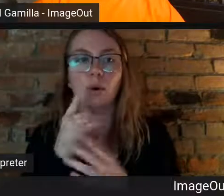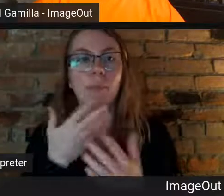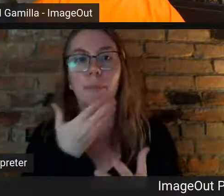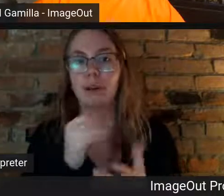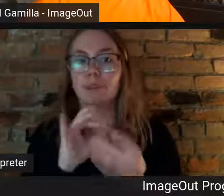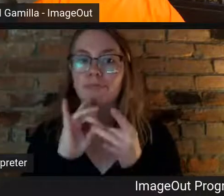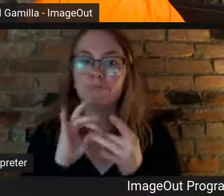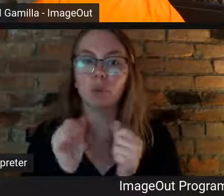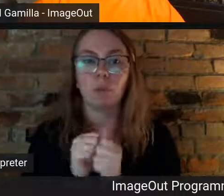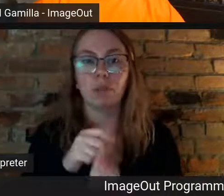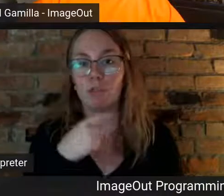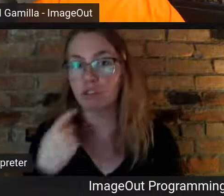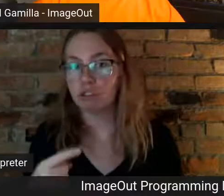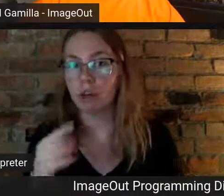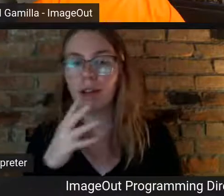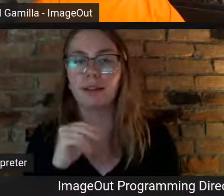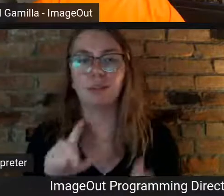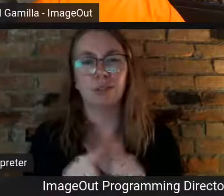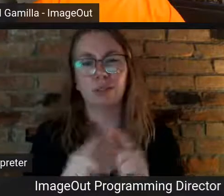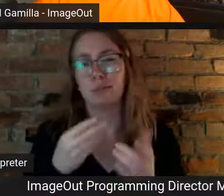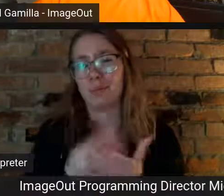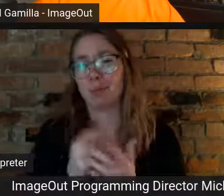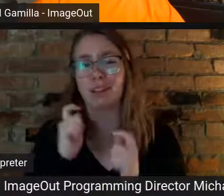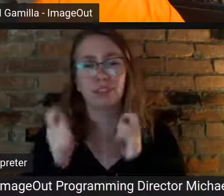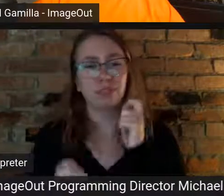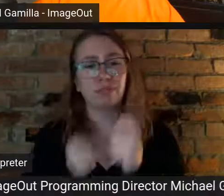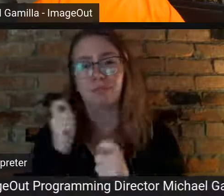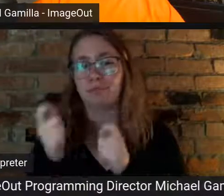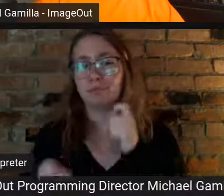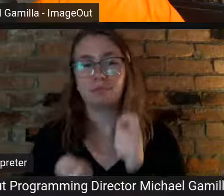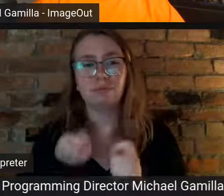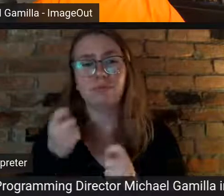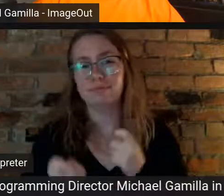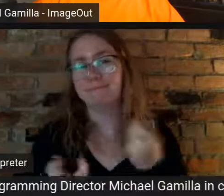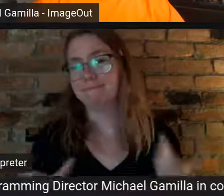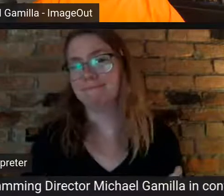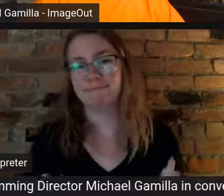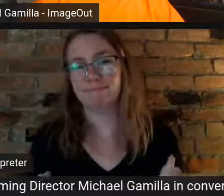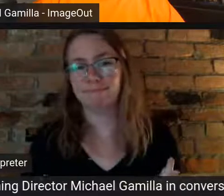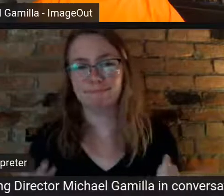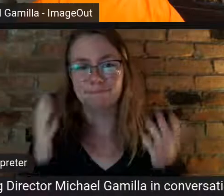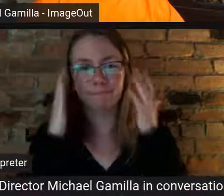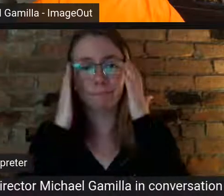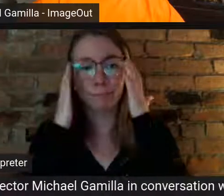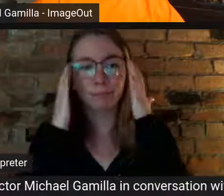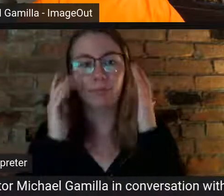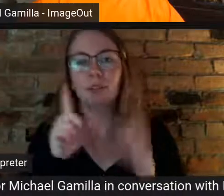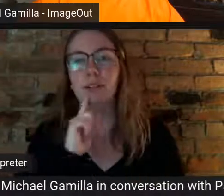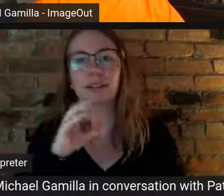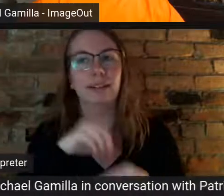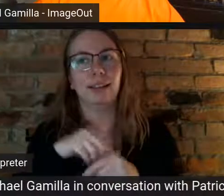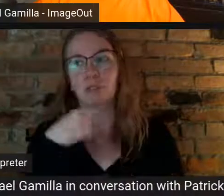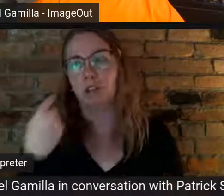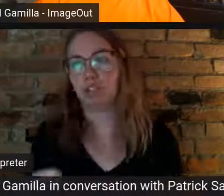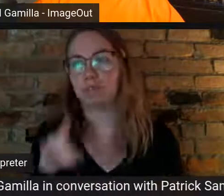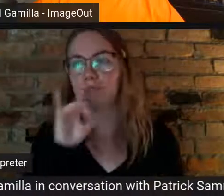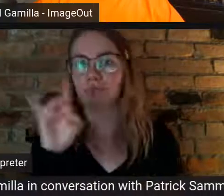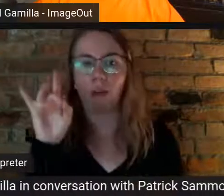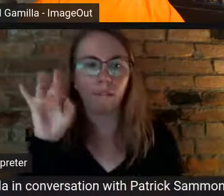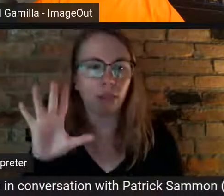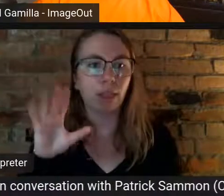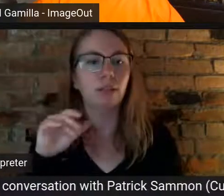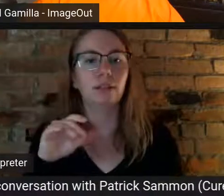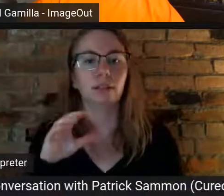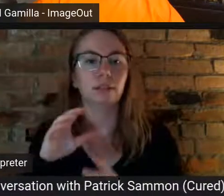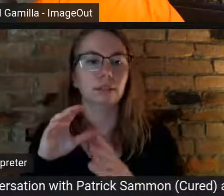Russia. And also just donations. You know, it's a real uphill battle in Russia. They have another law